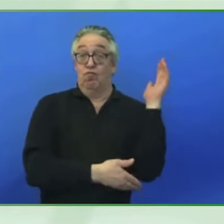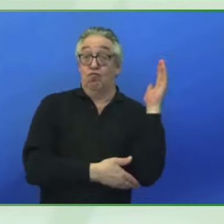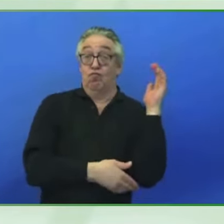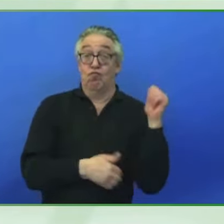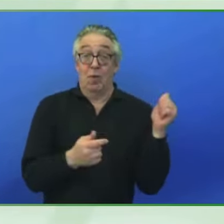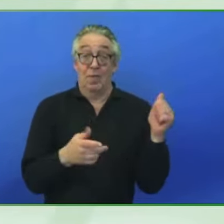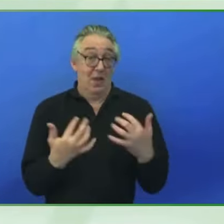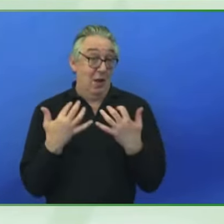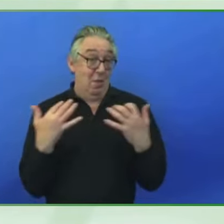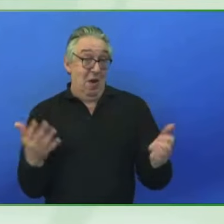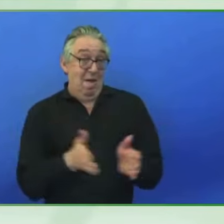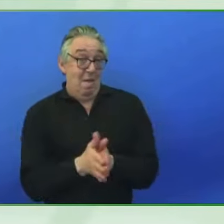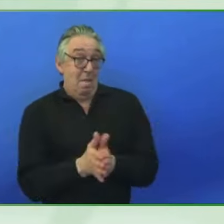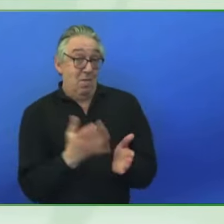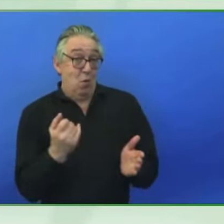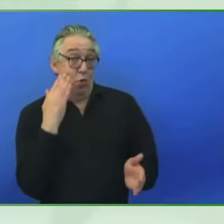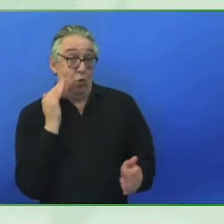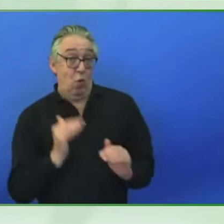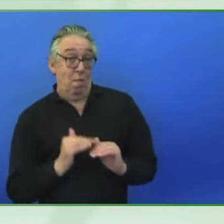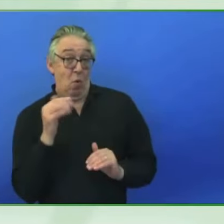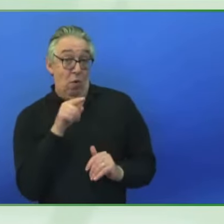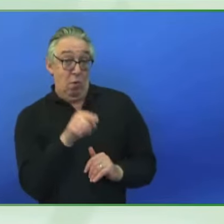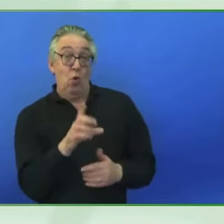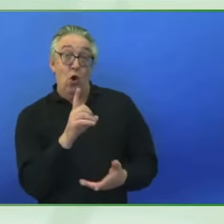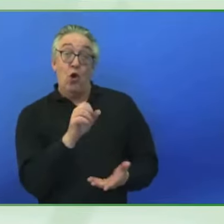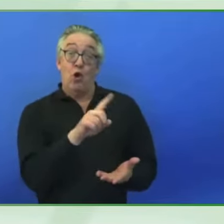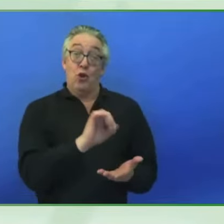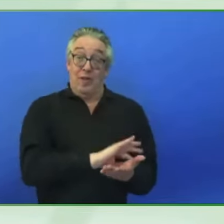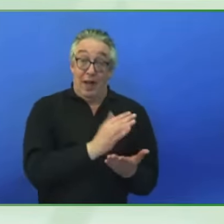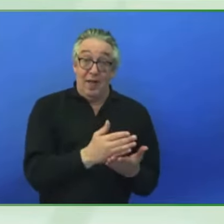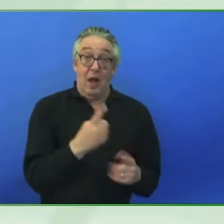more about the data and the solutions.